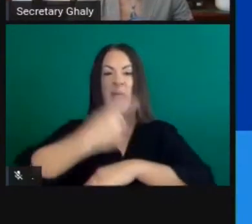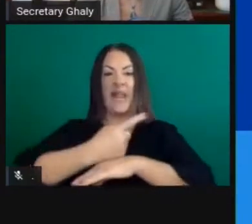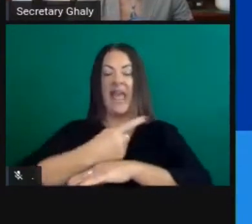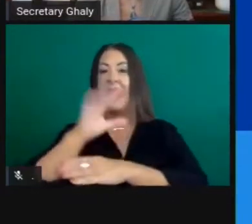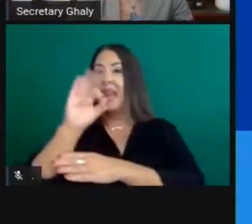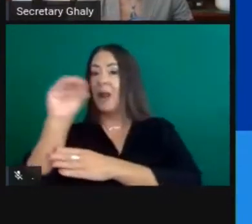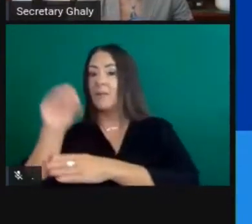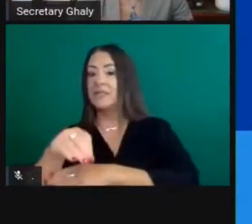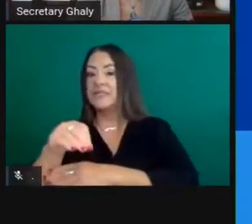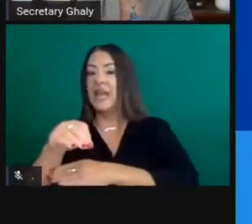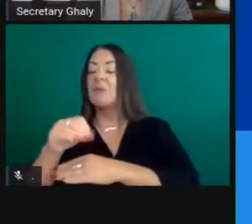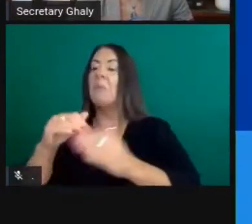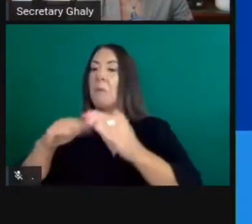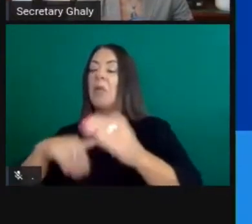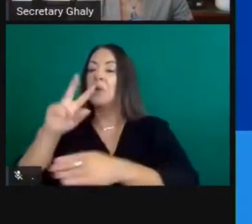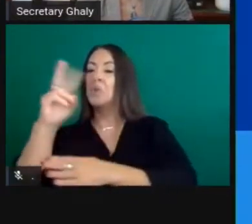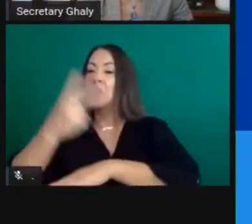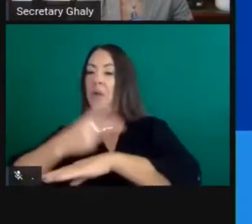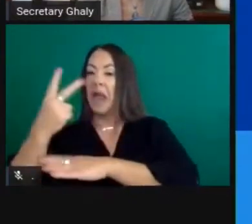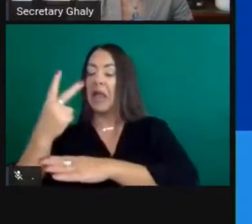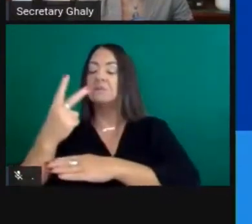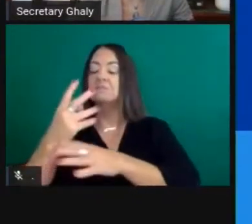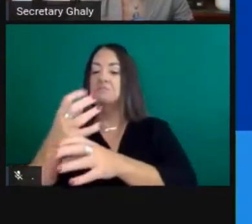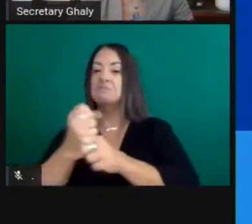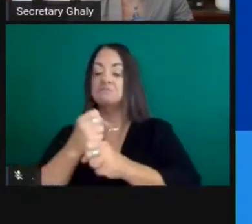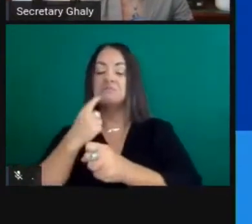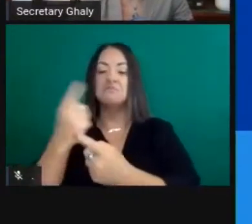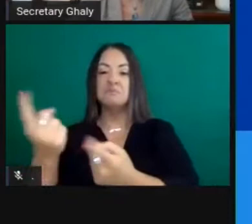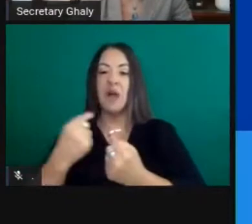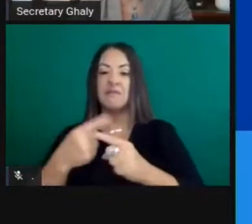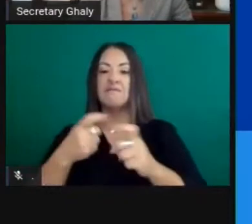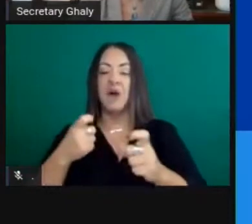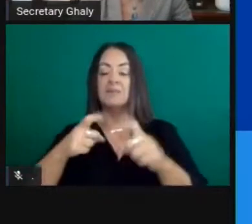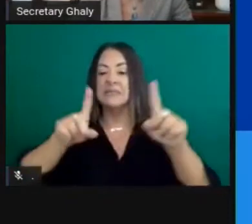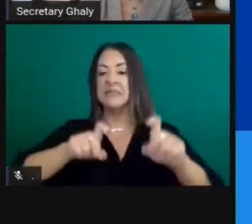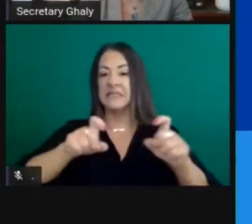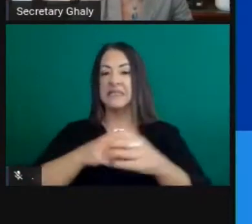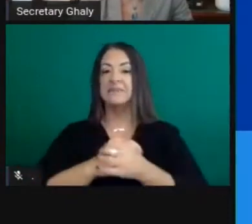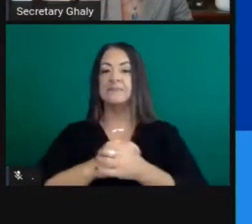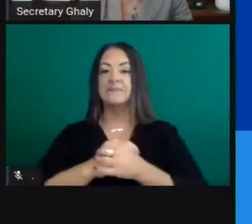have a new testing turnaround time dashboard that's updated weekly at